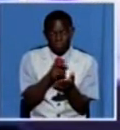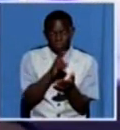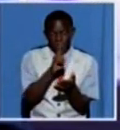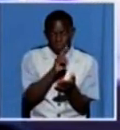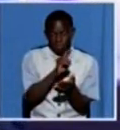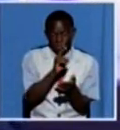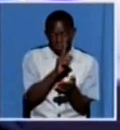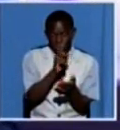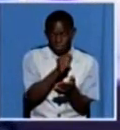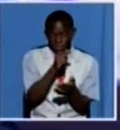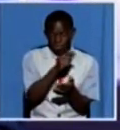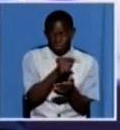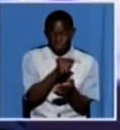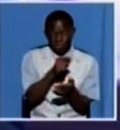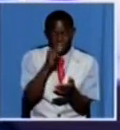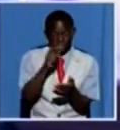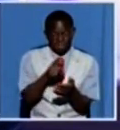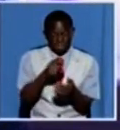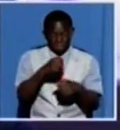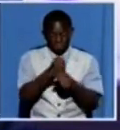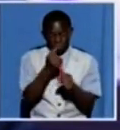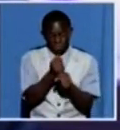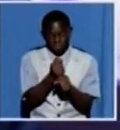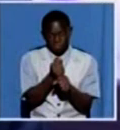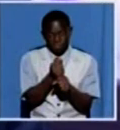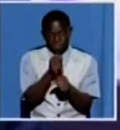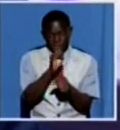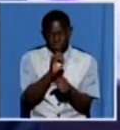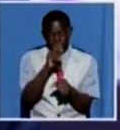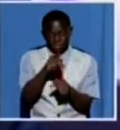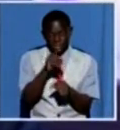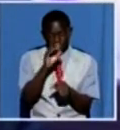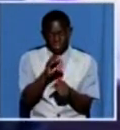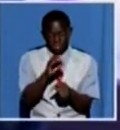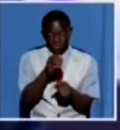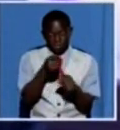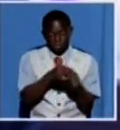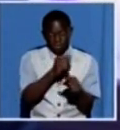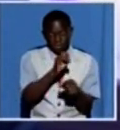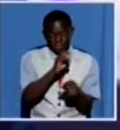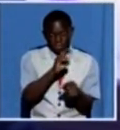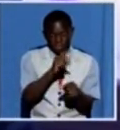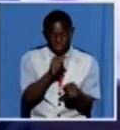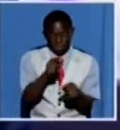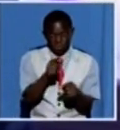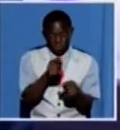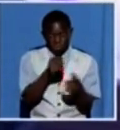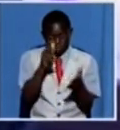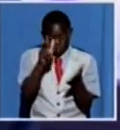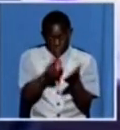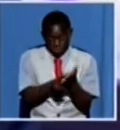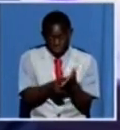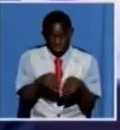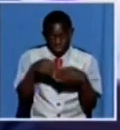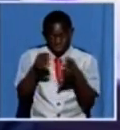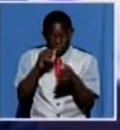is an interim payment certificate, an IPC, signed by the Road Development Agency, passes it to Ministry of Finance, then the Ministry of Finance sends